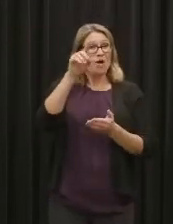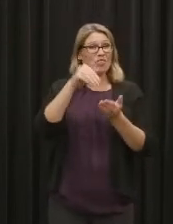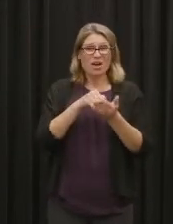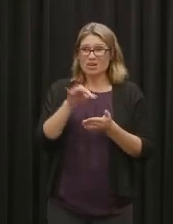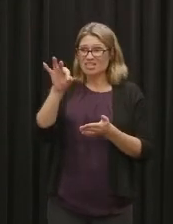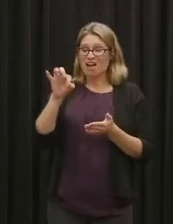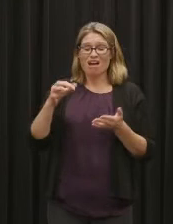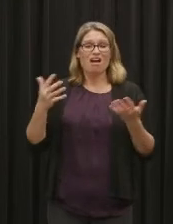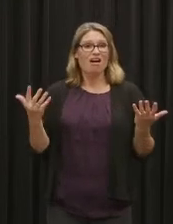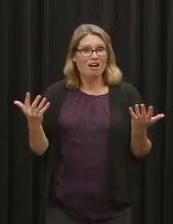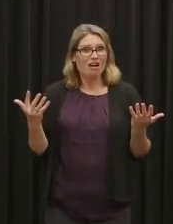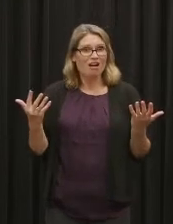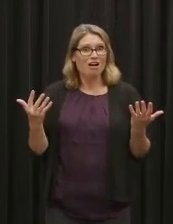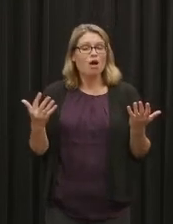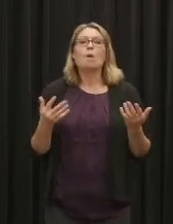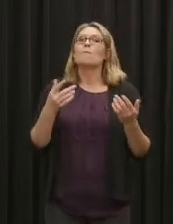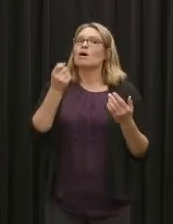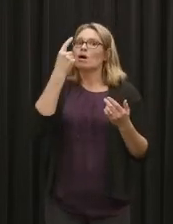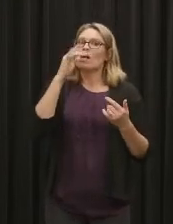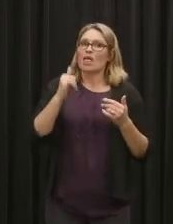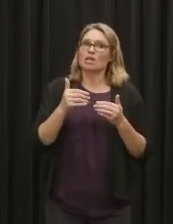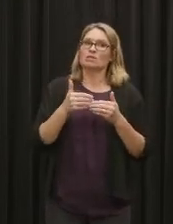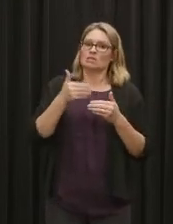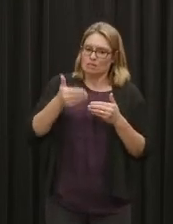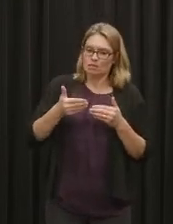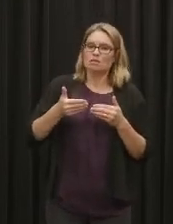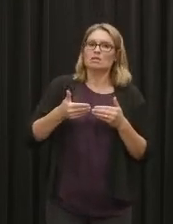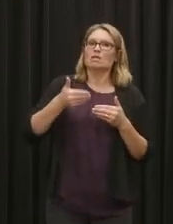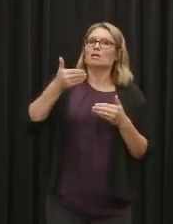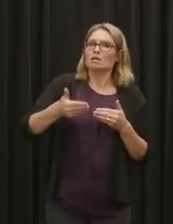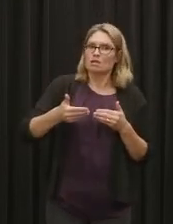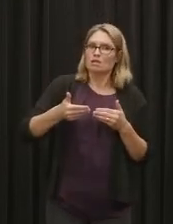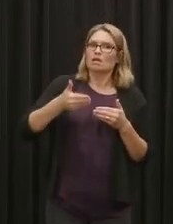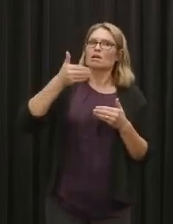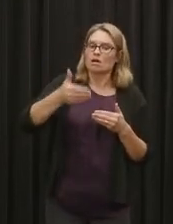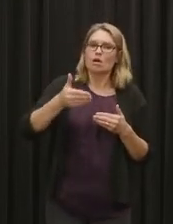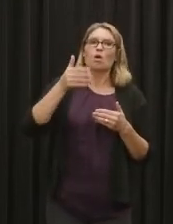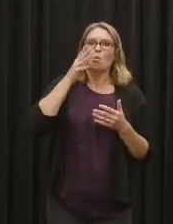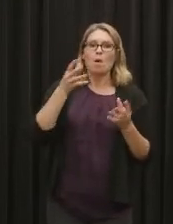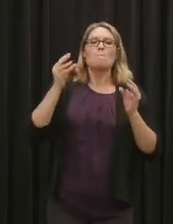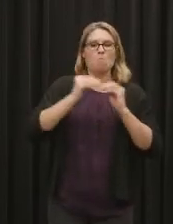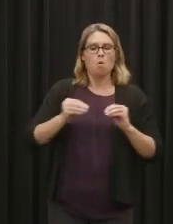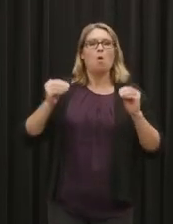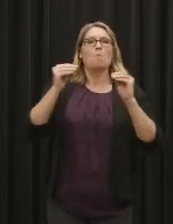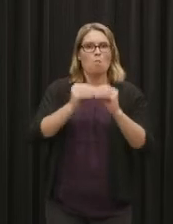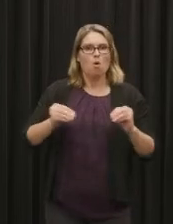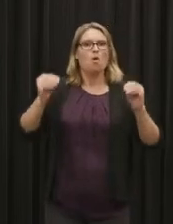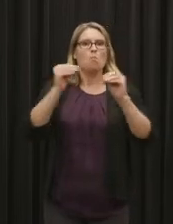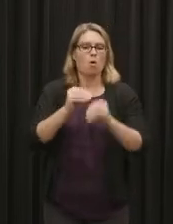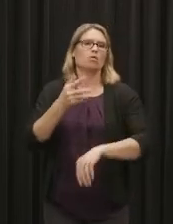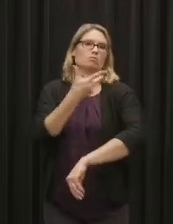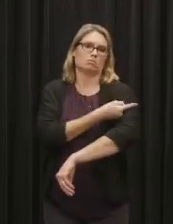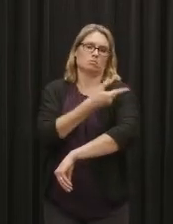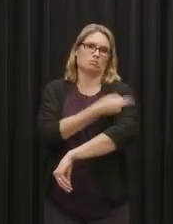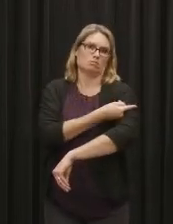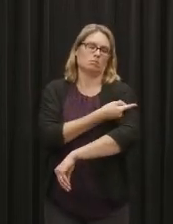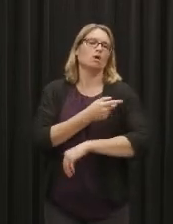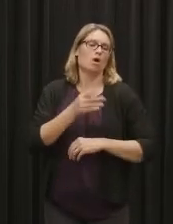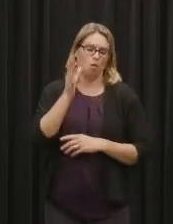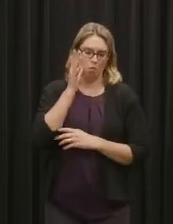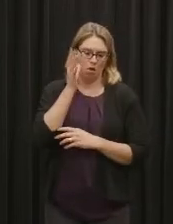number, it is the first step for many, first step of many, for this immunization